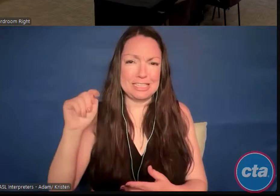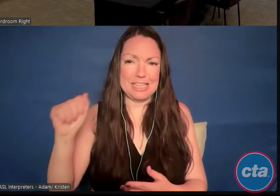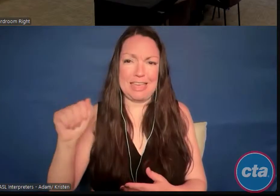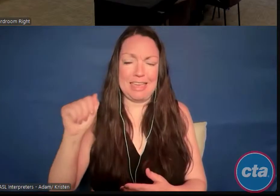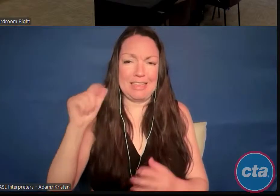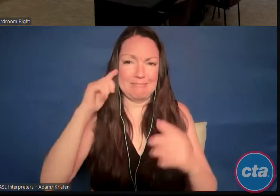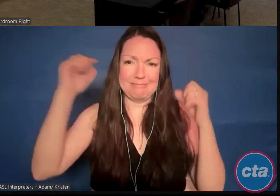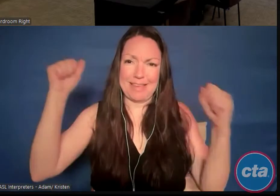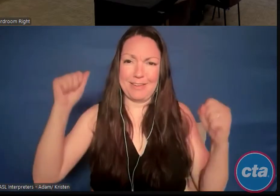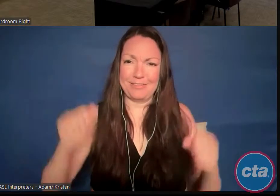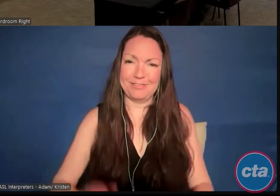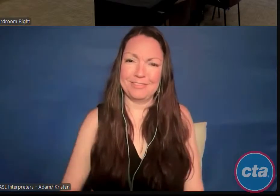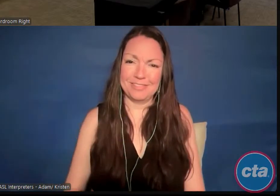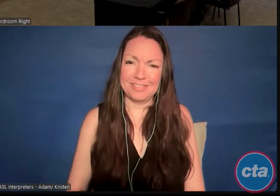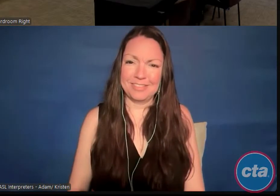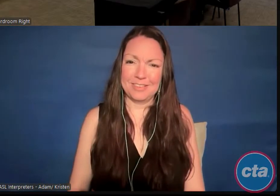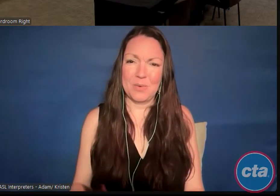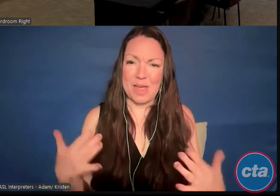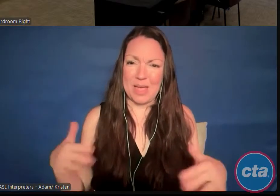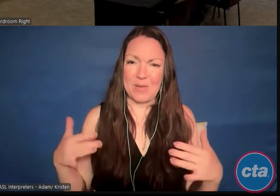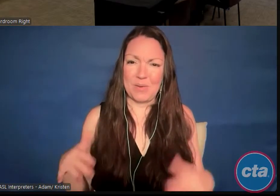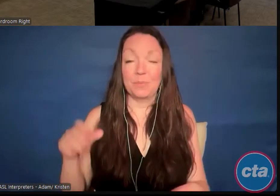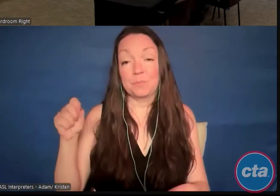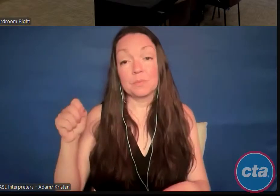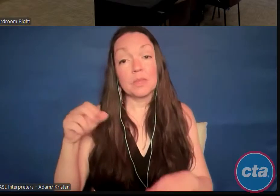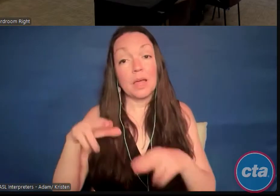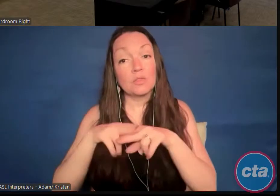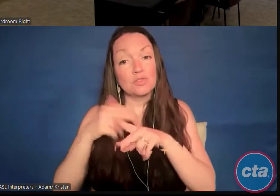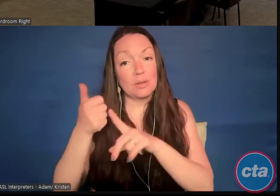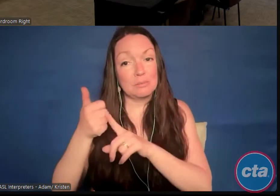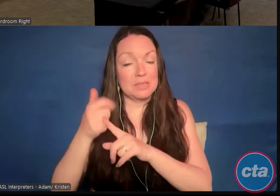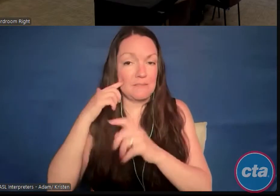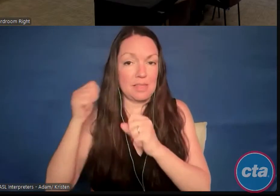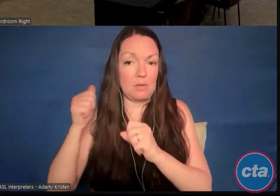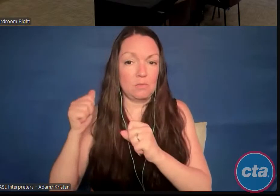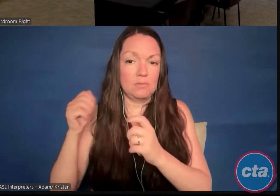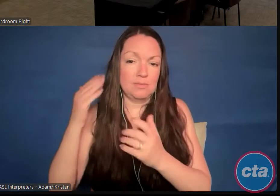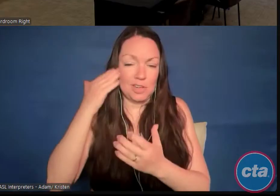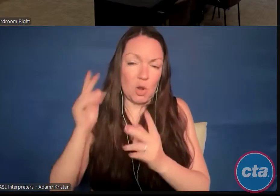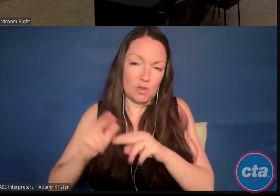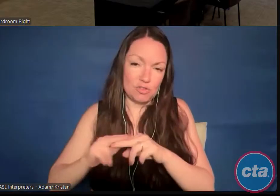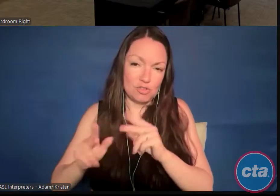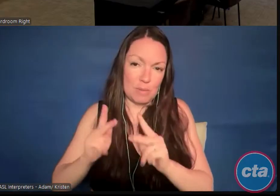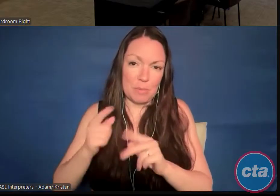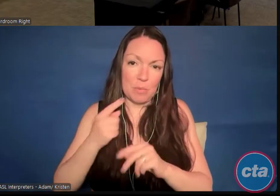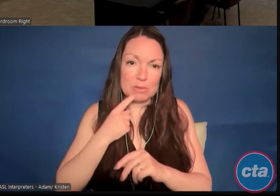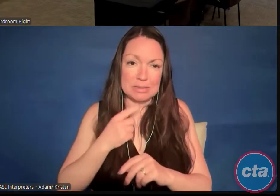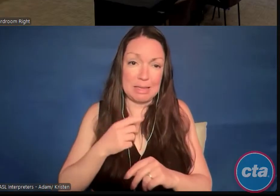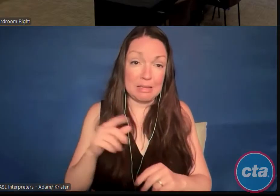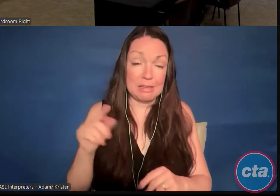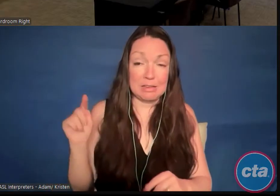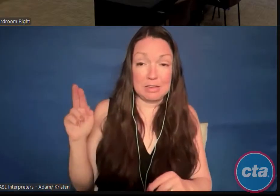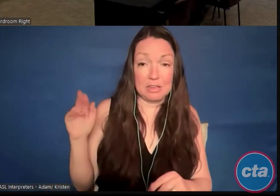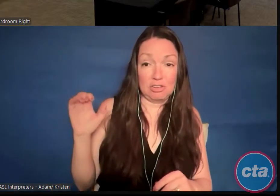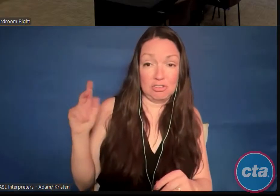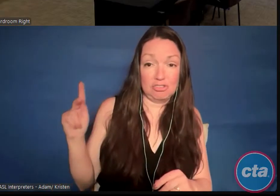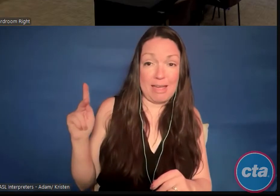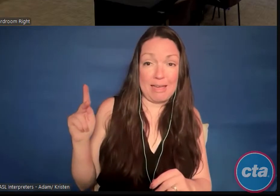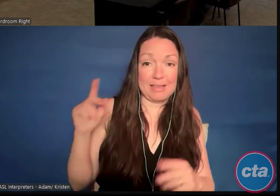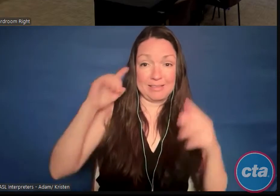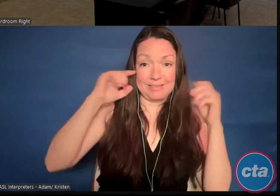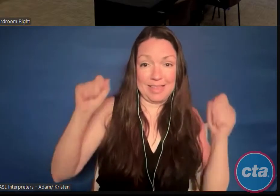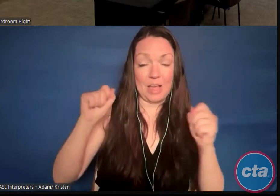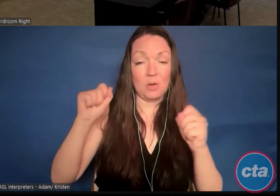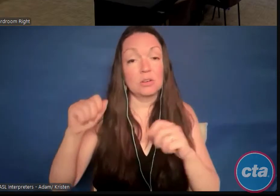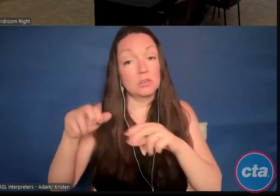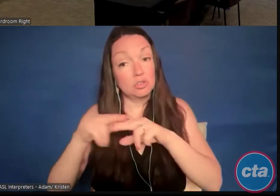CTA. and the trains themselves are still out. Well, I mean, I mean, just, train people will tell you my tracks are loud. I'll say the trains are loud, right? But